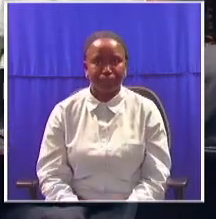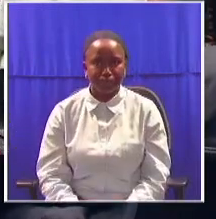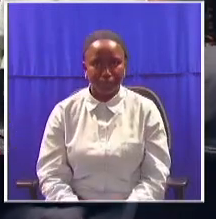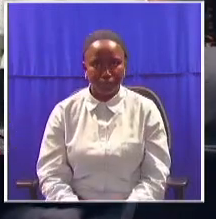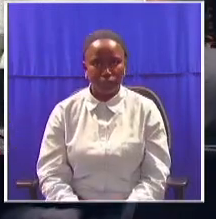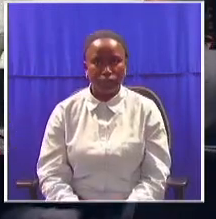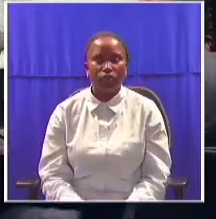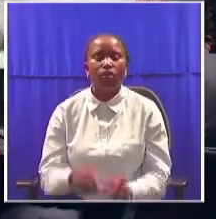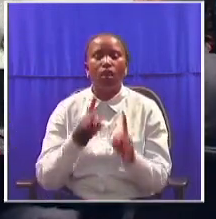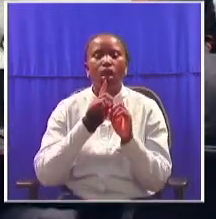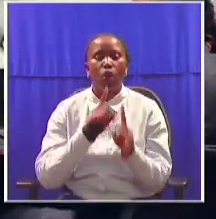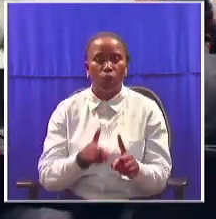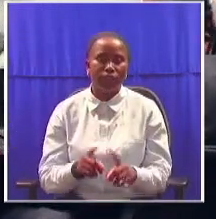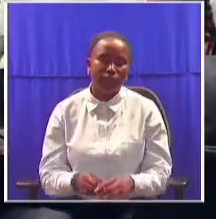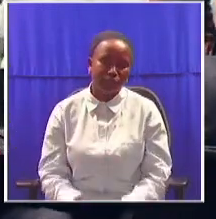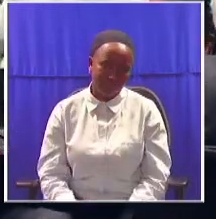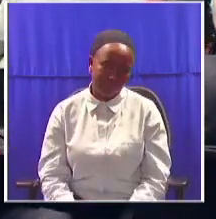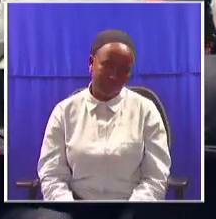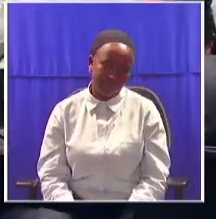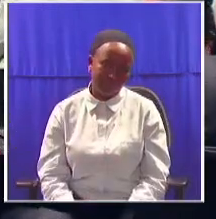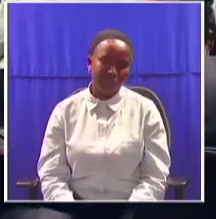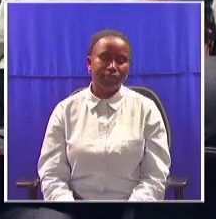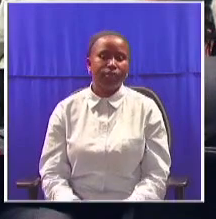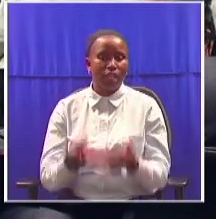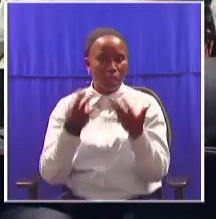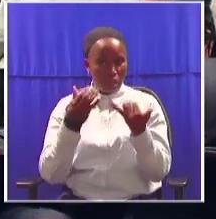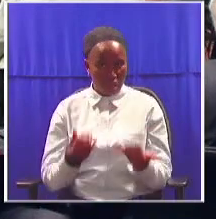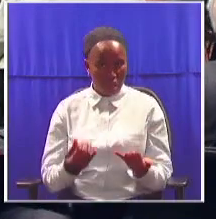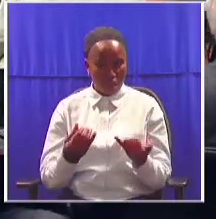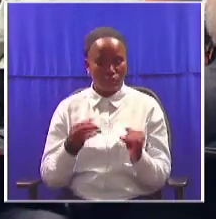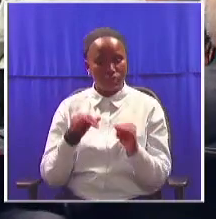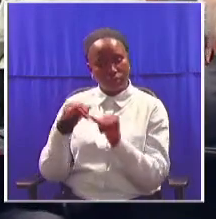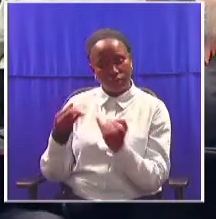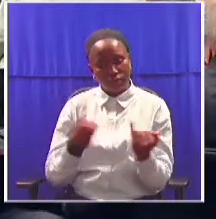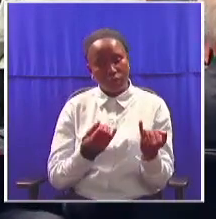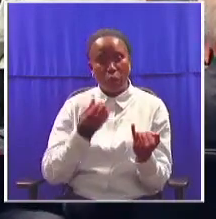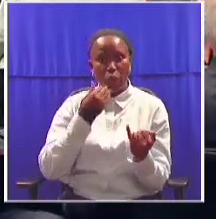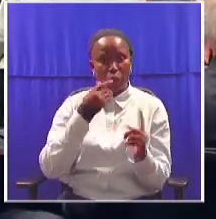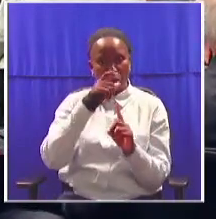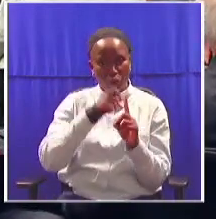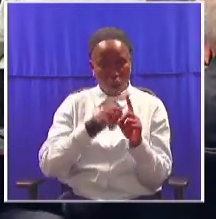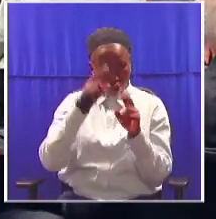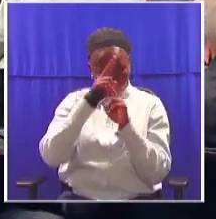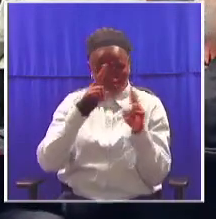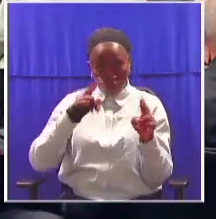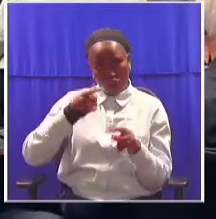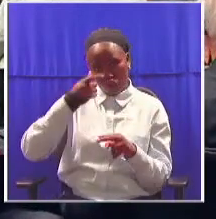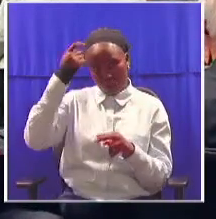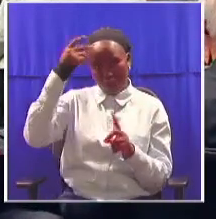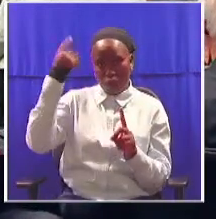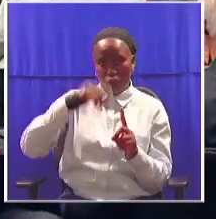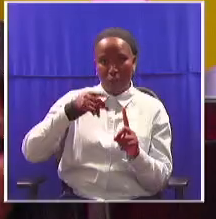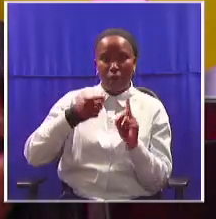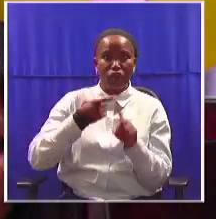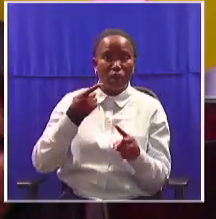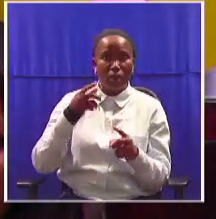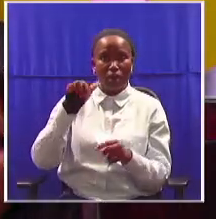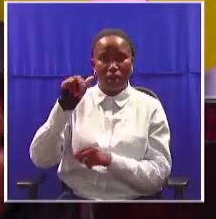Order, I now invite the Honorable the Chief Whip of the Majority Party.